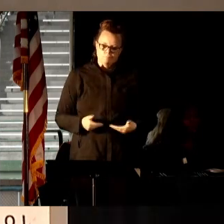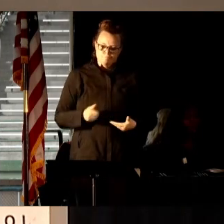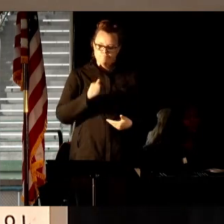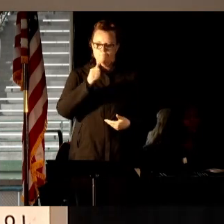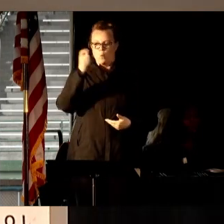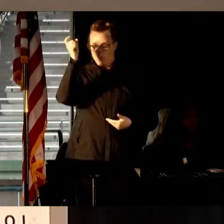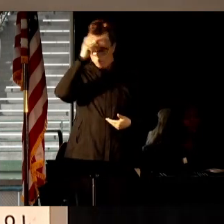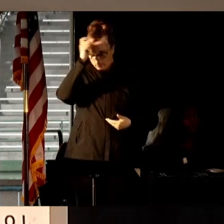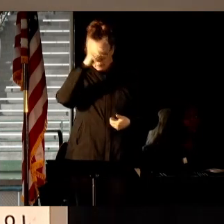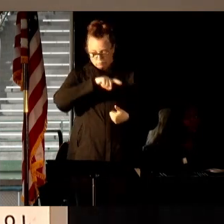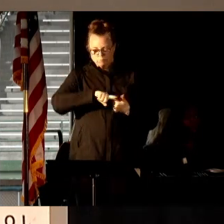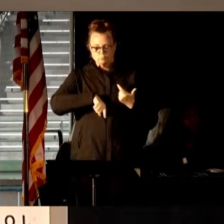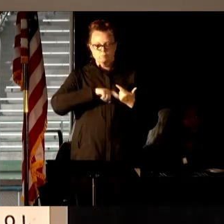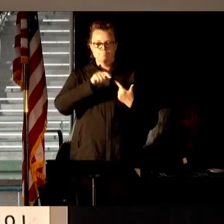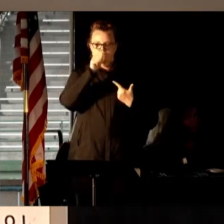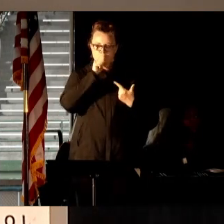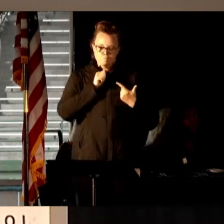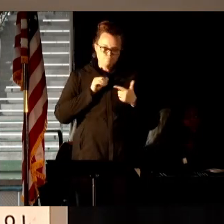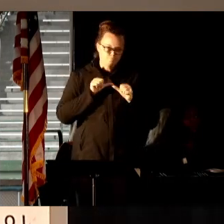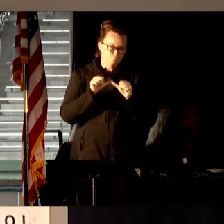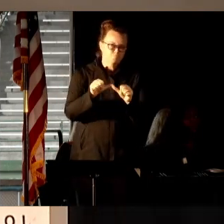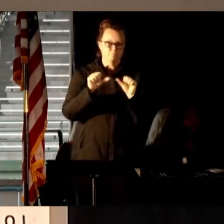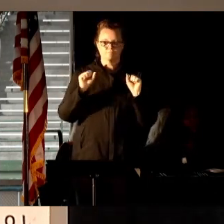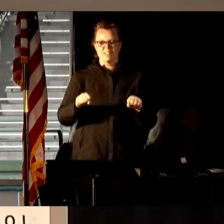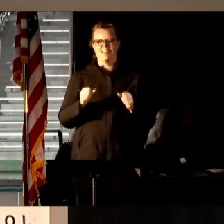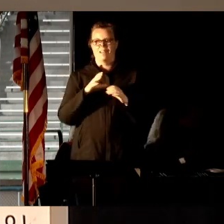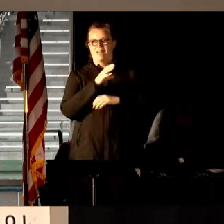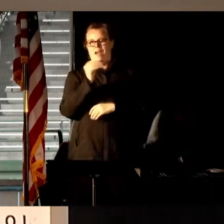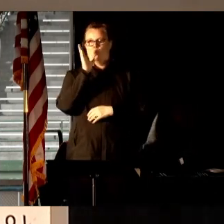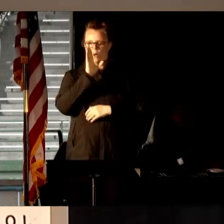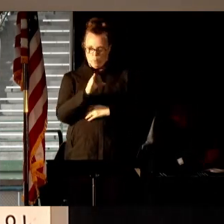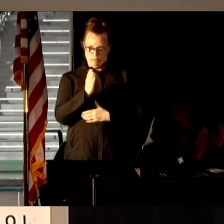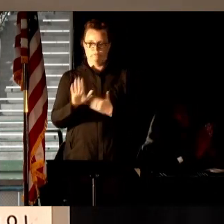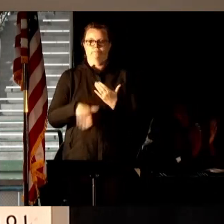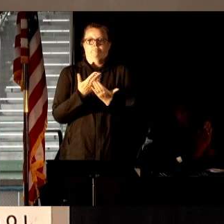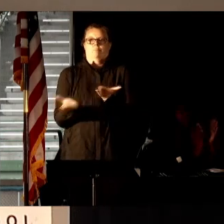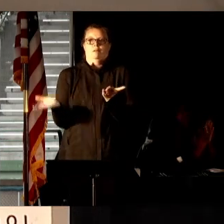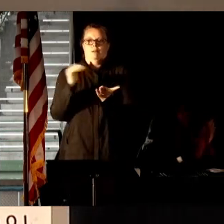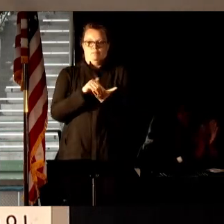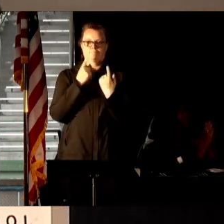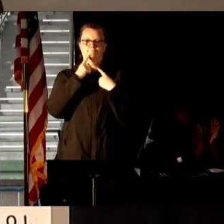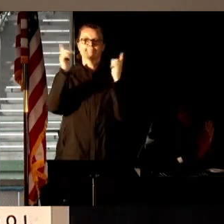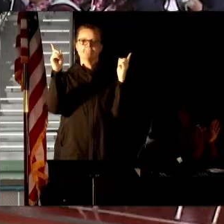lessons of Gila and rise above. Thank you.